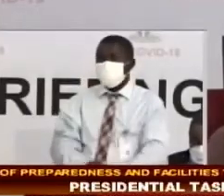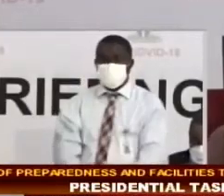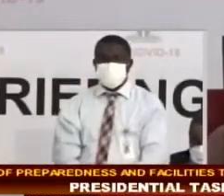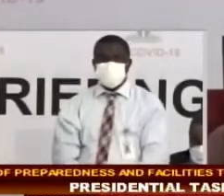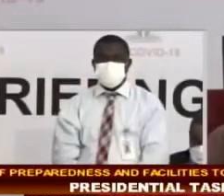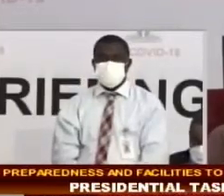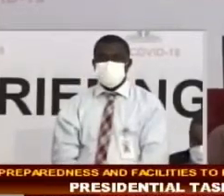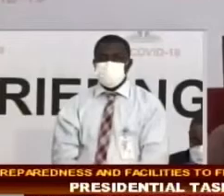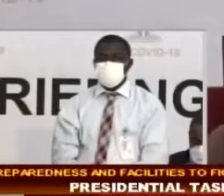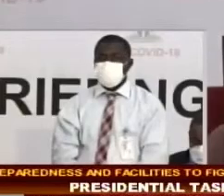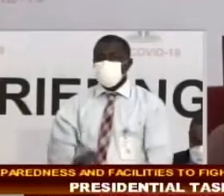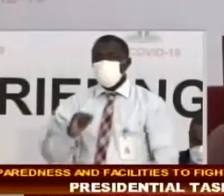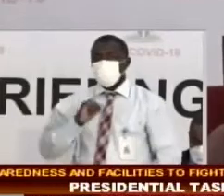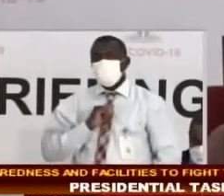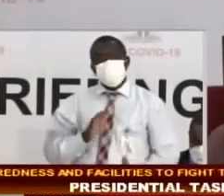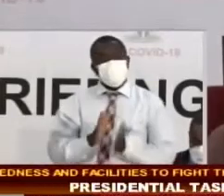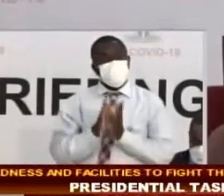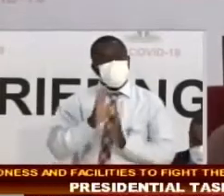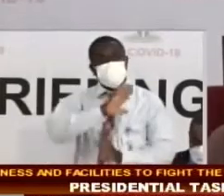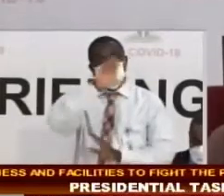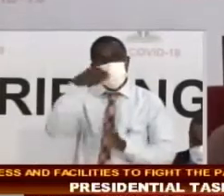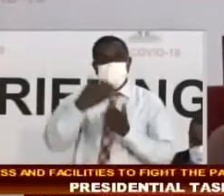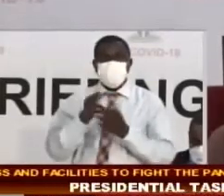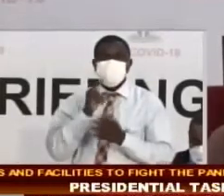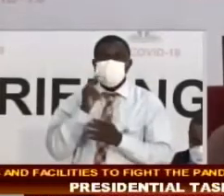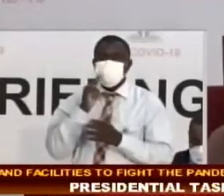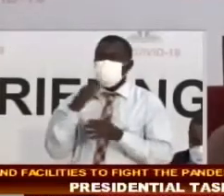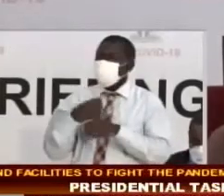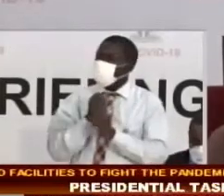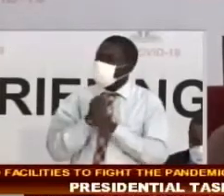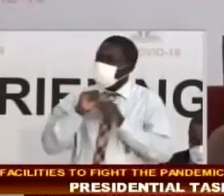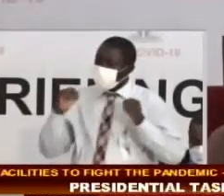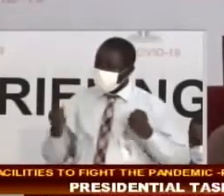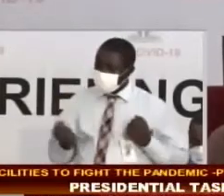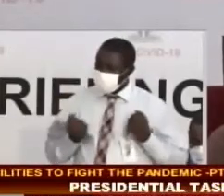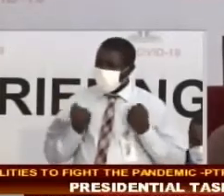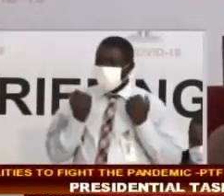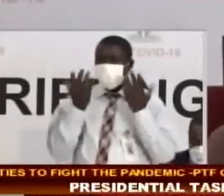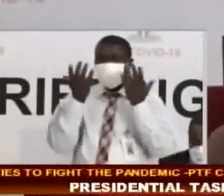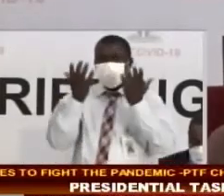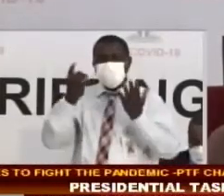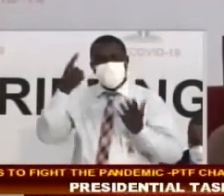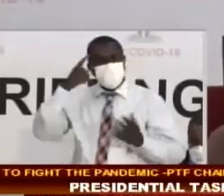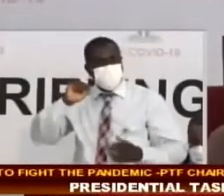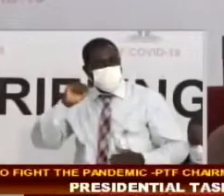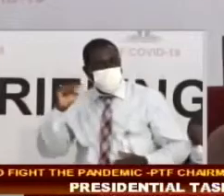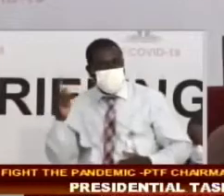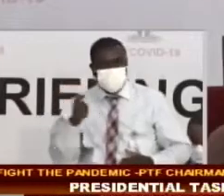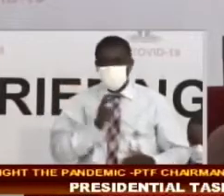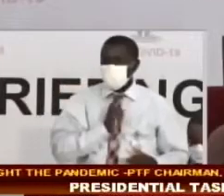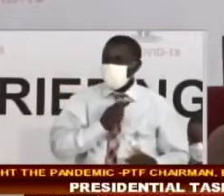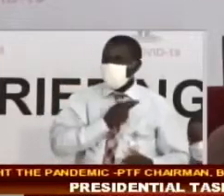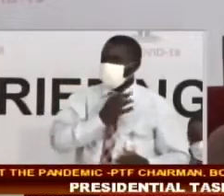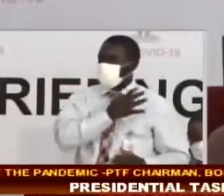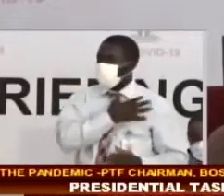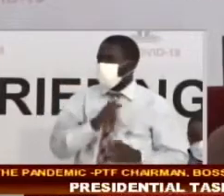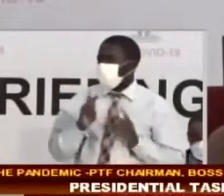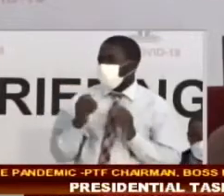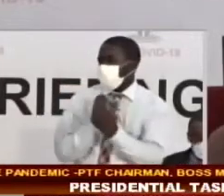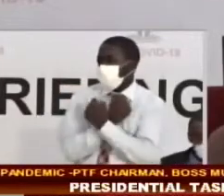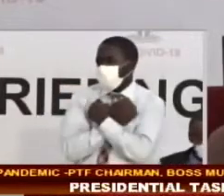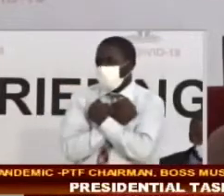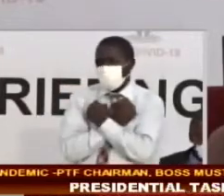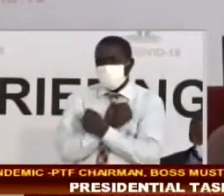I urge all Nigerians to make this sacrifice for all of us and for our loved ones.